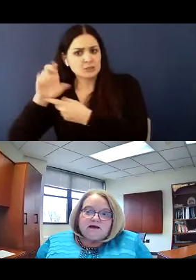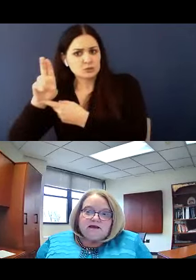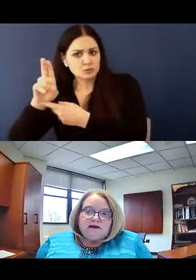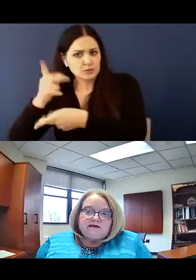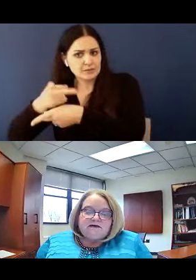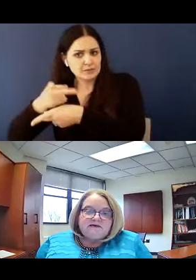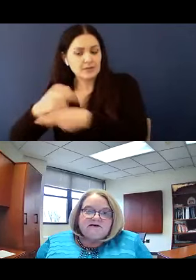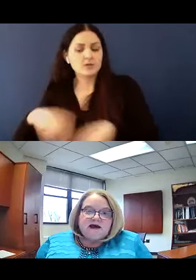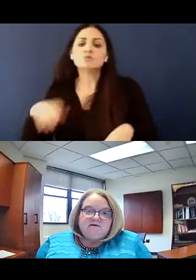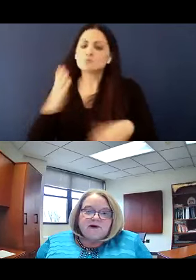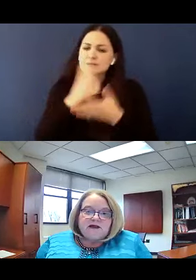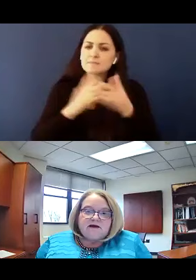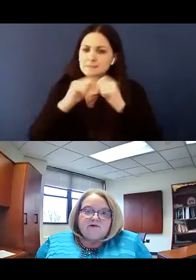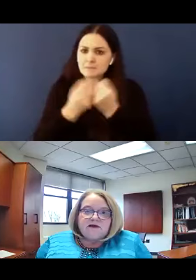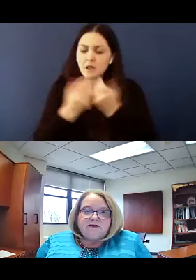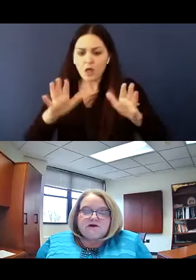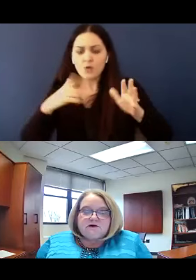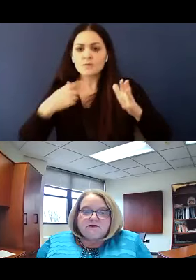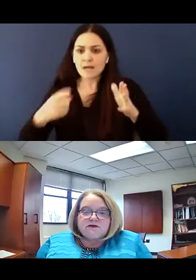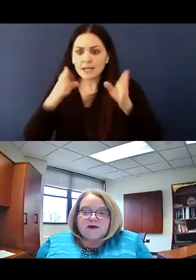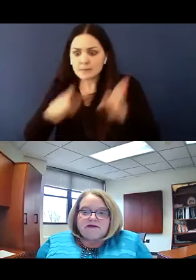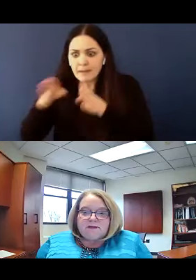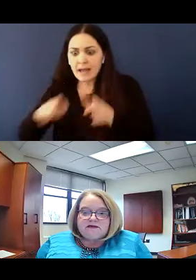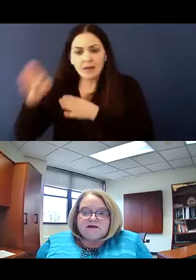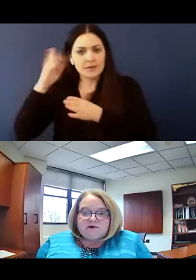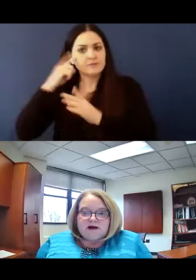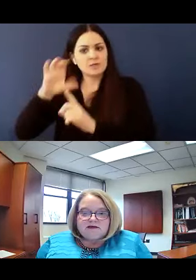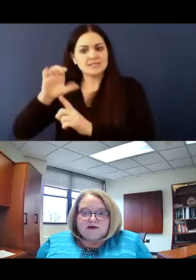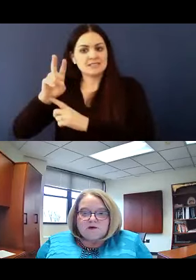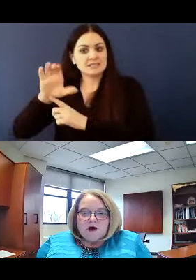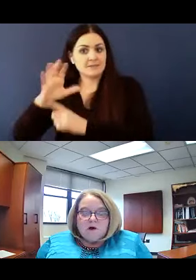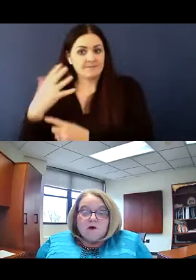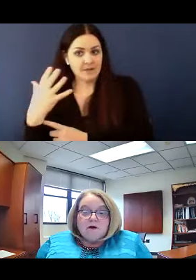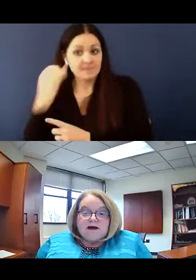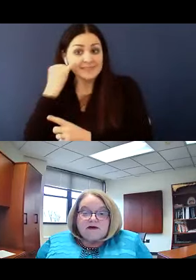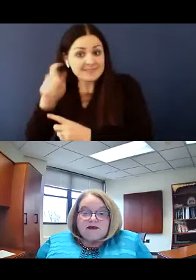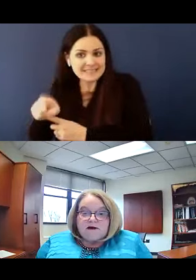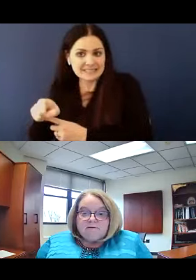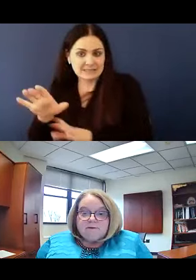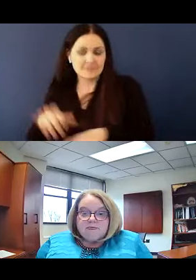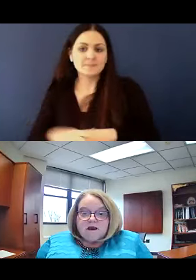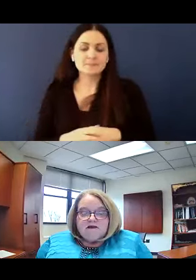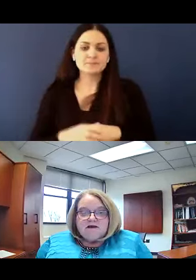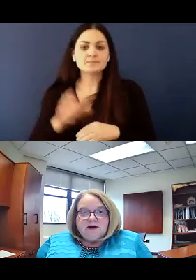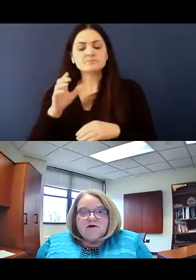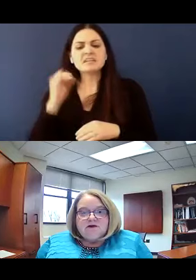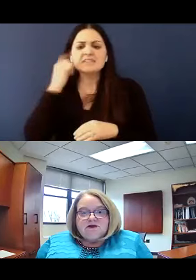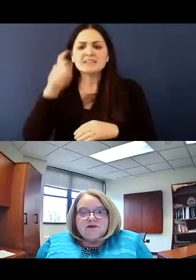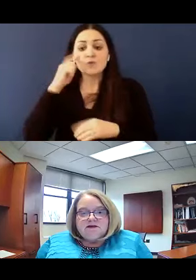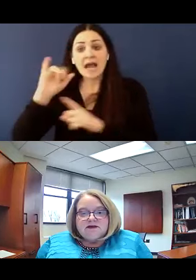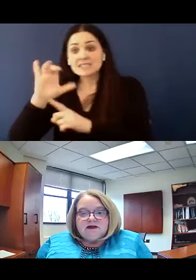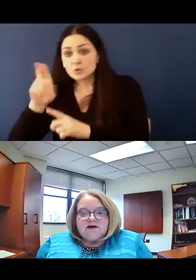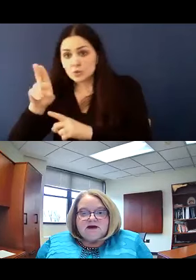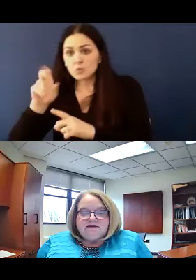are working on getting CVC5 ready if we need to use those bed spaces for ICU or moderate care. These